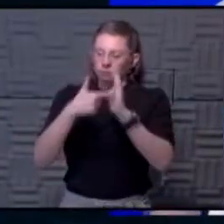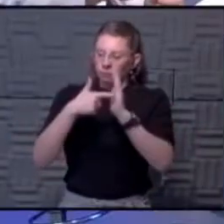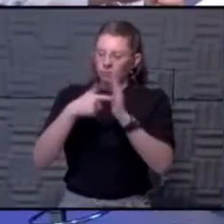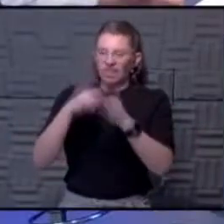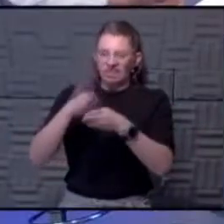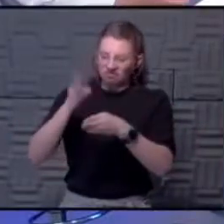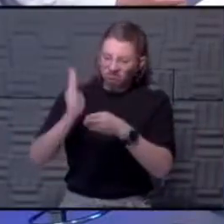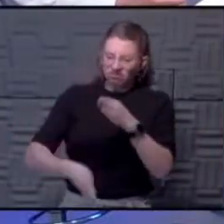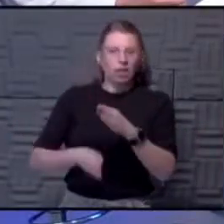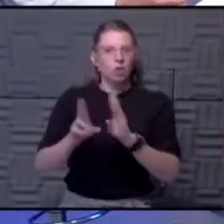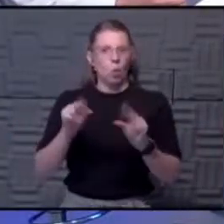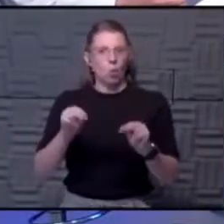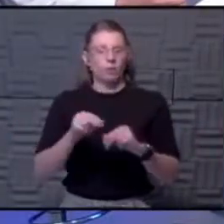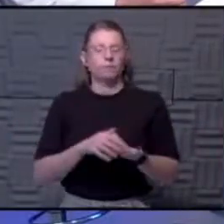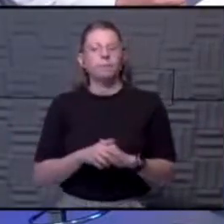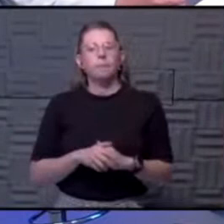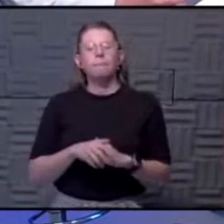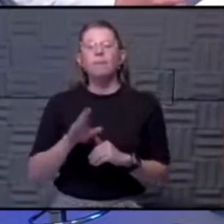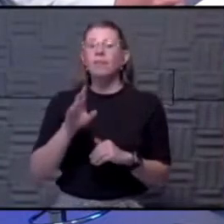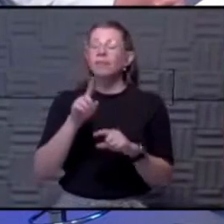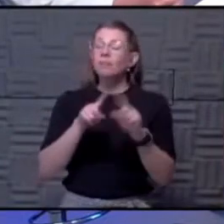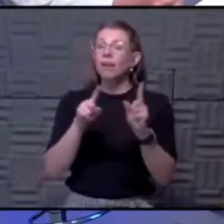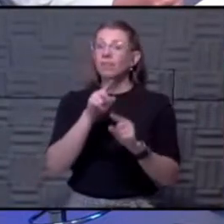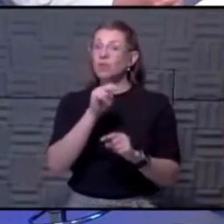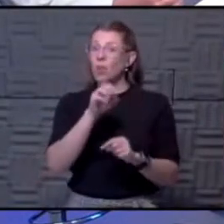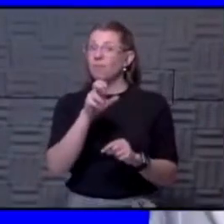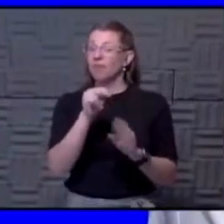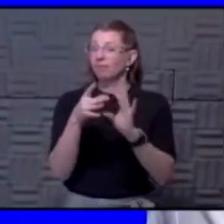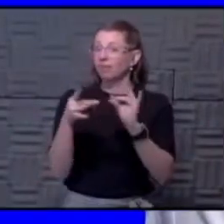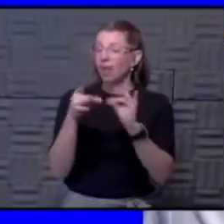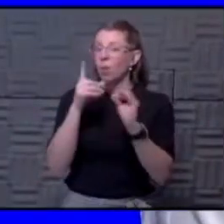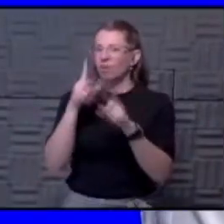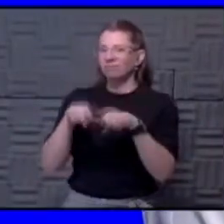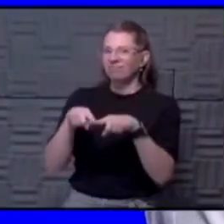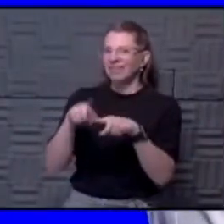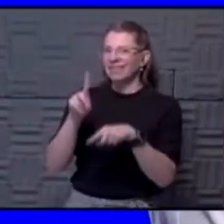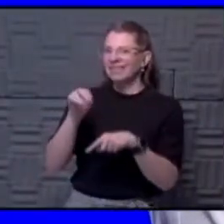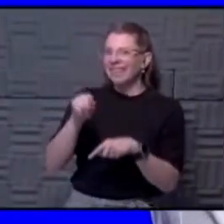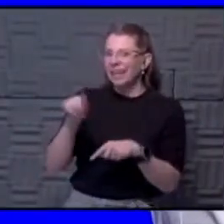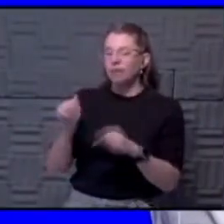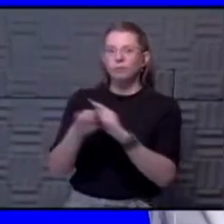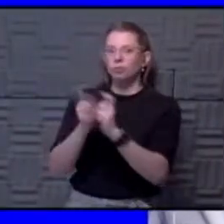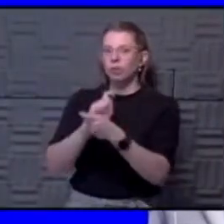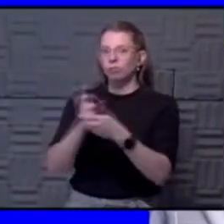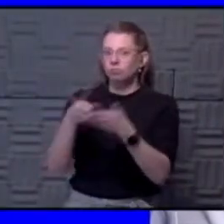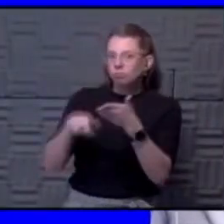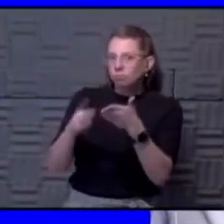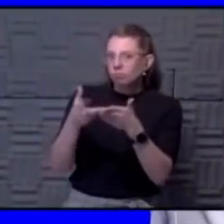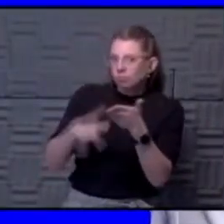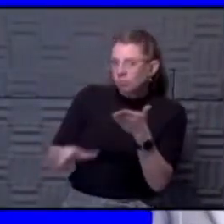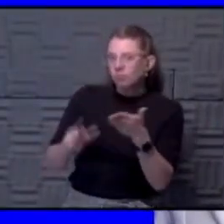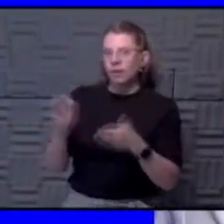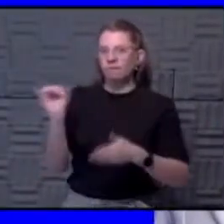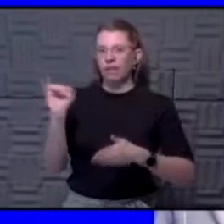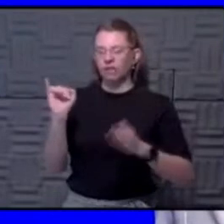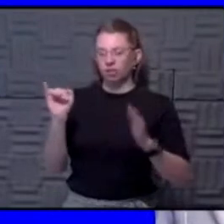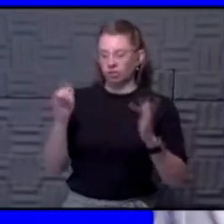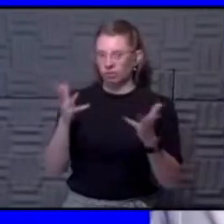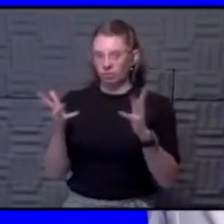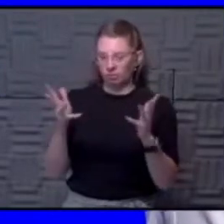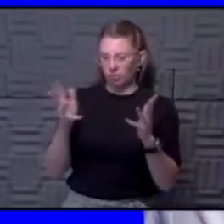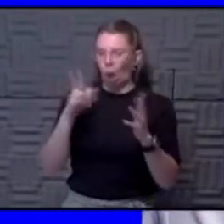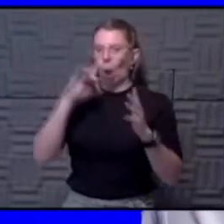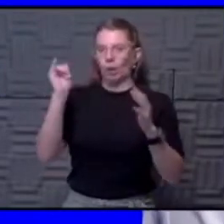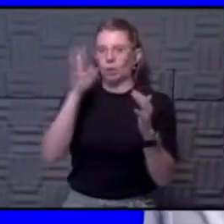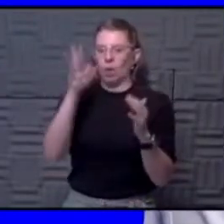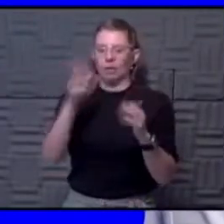like Dr. Norman said, a lot of it's going to be based on the data. What's going to be changing in 2 or 3 weeks? What are those infection dynamics like,